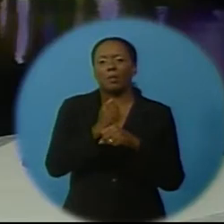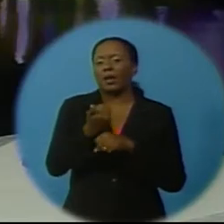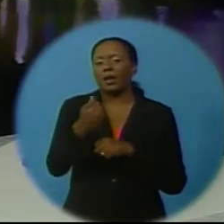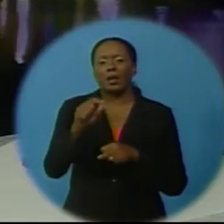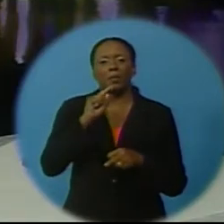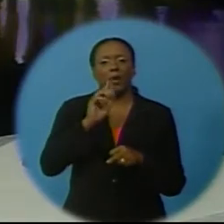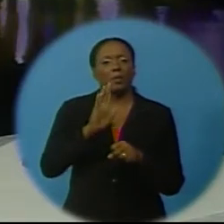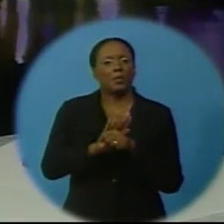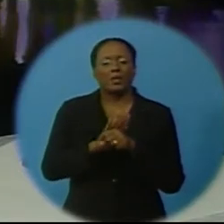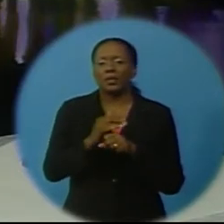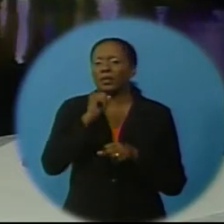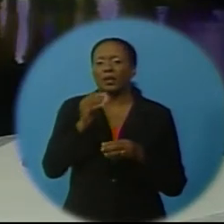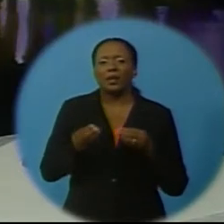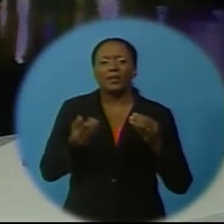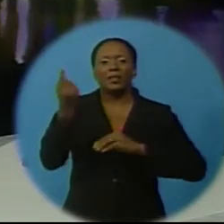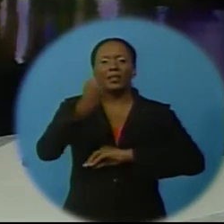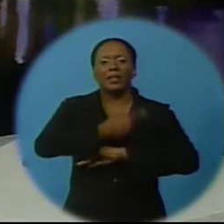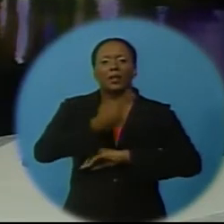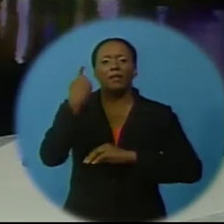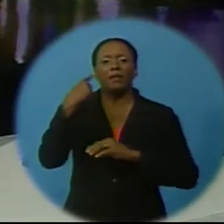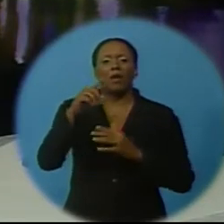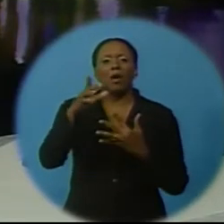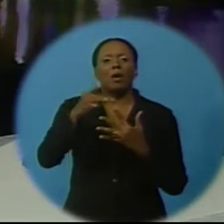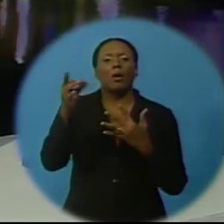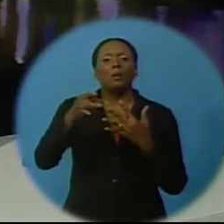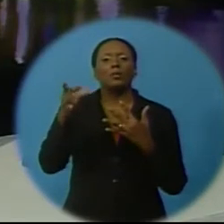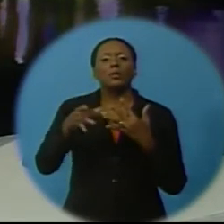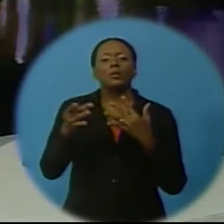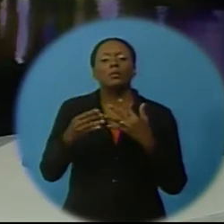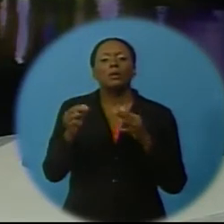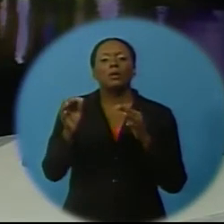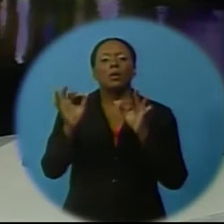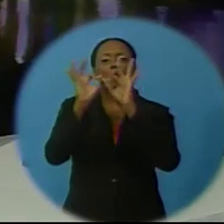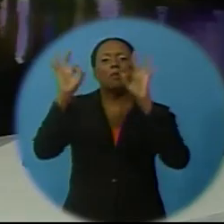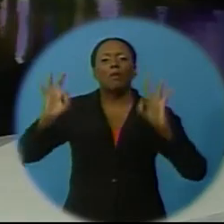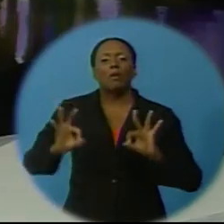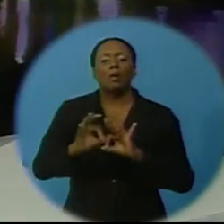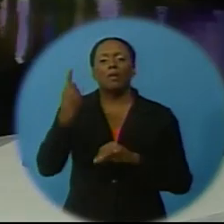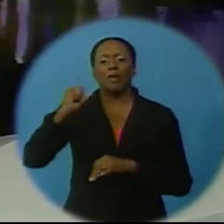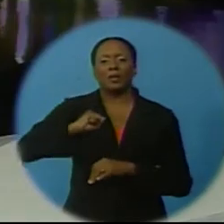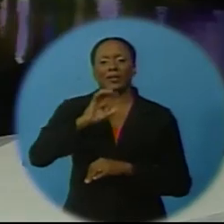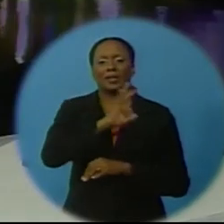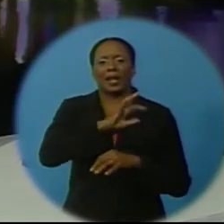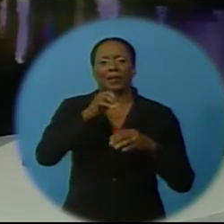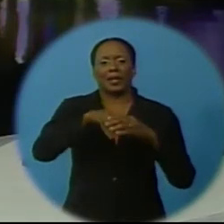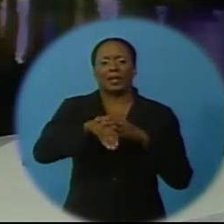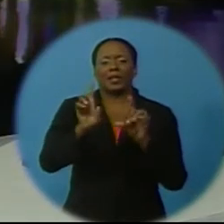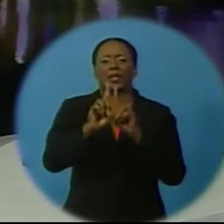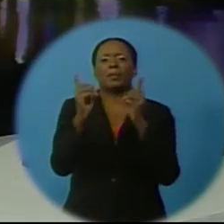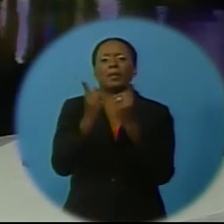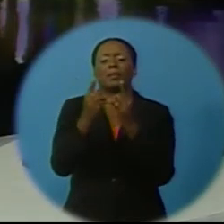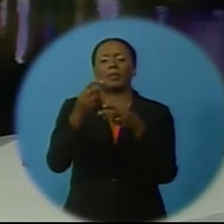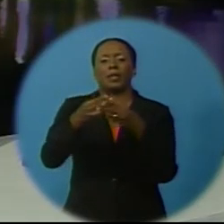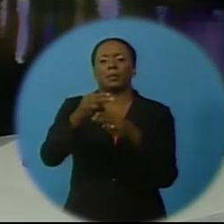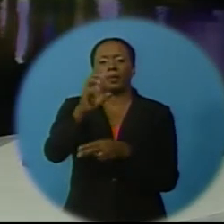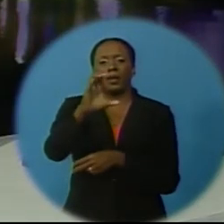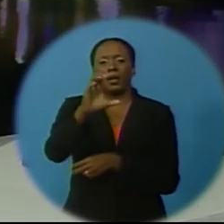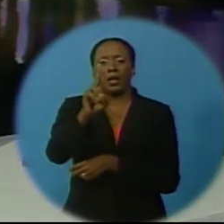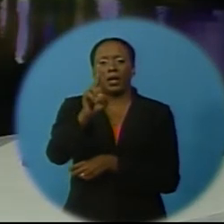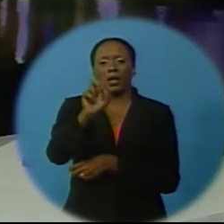a date for the distribution of option forms to staff in the Customs Department. The forms are part of efforts to transition the